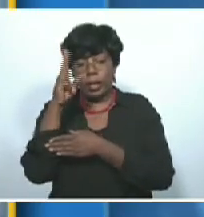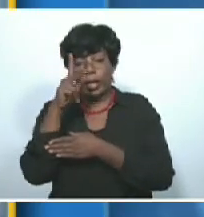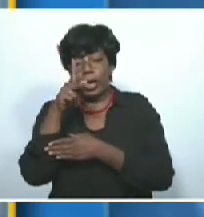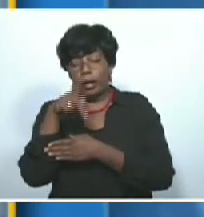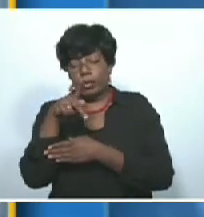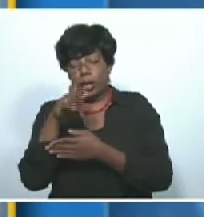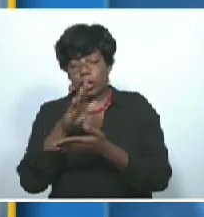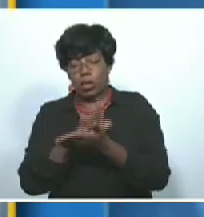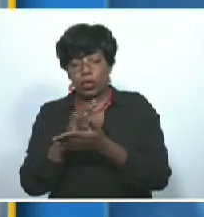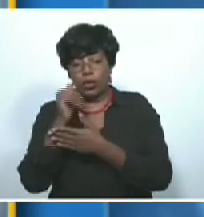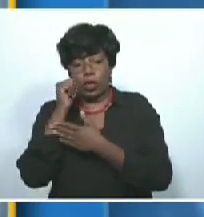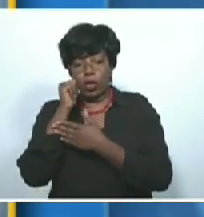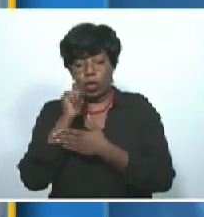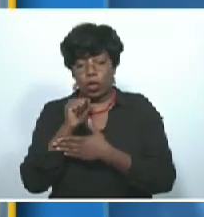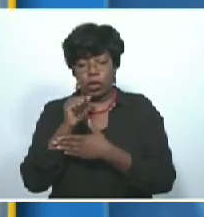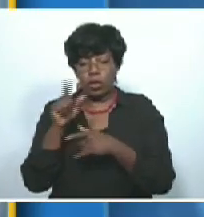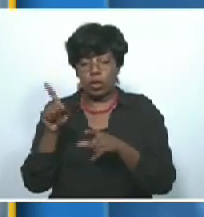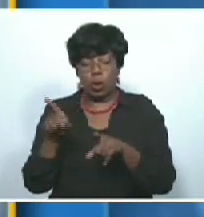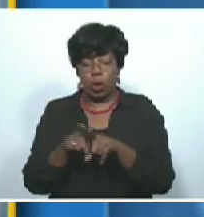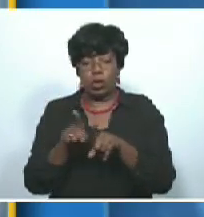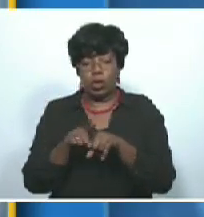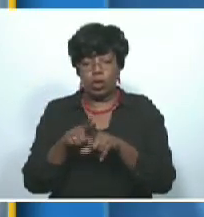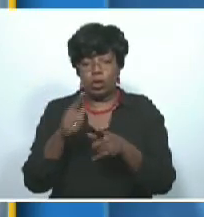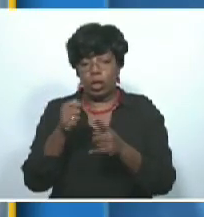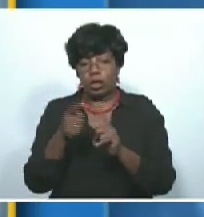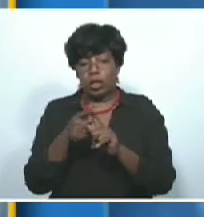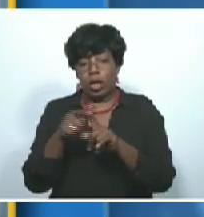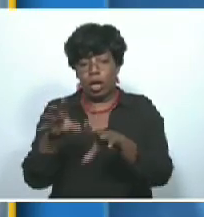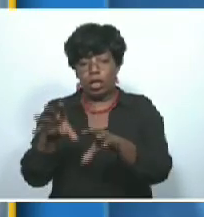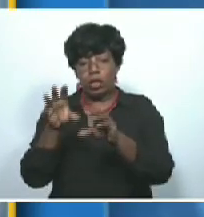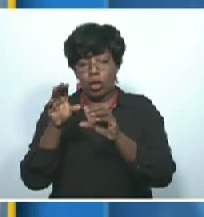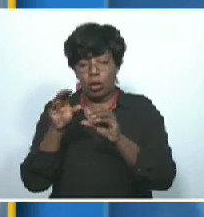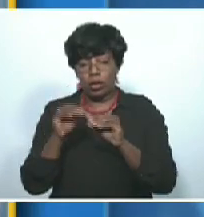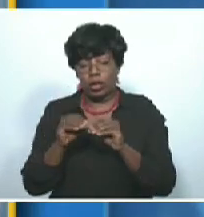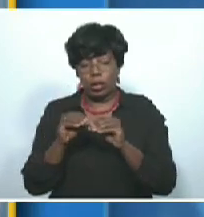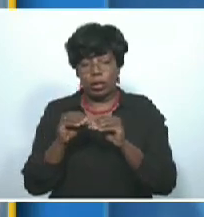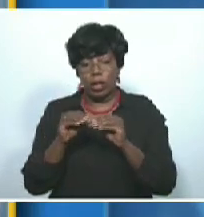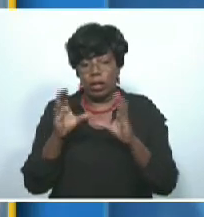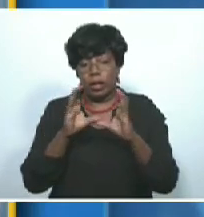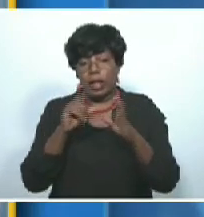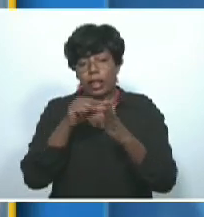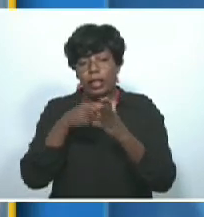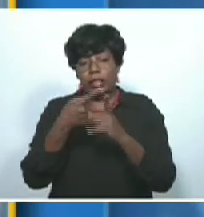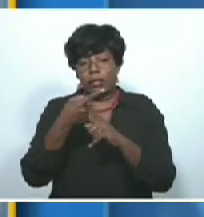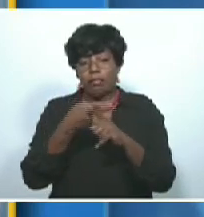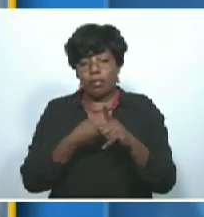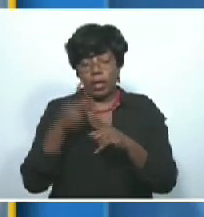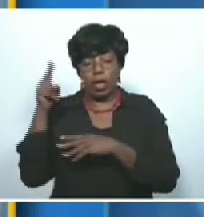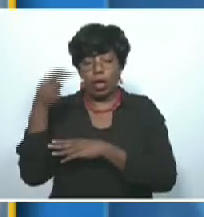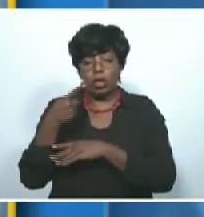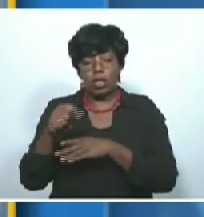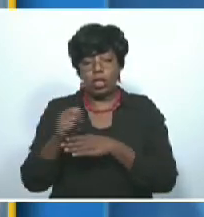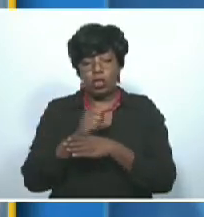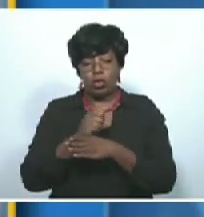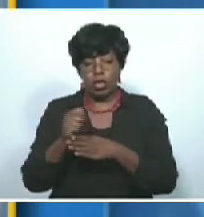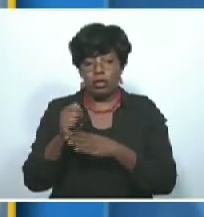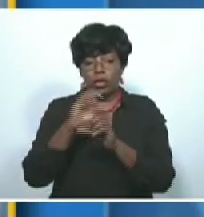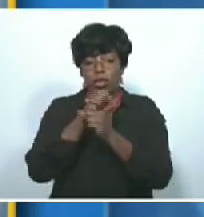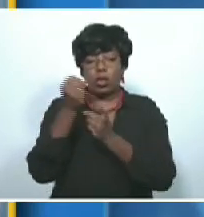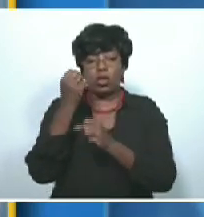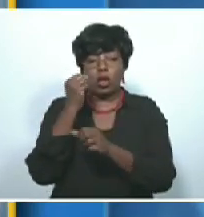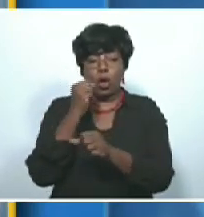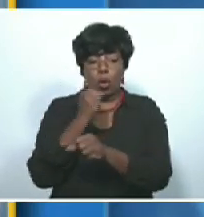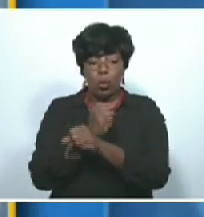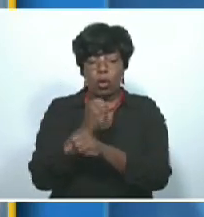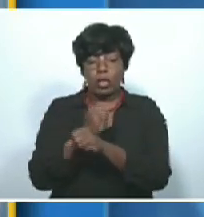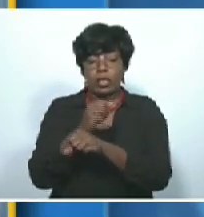ministry says it's still compiling adoption and foster care statistics. Later this month, the ministry is hosting a training session for social workers in